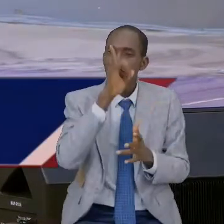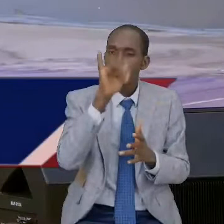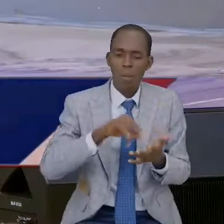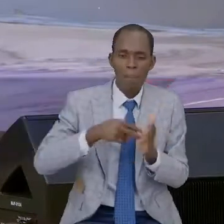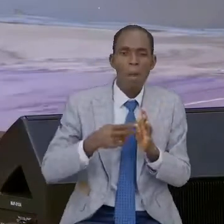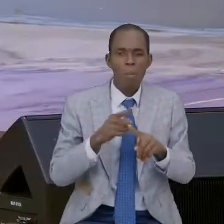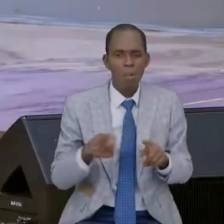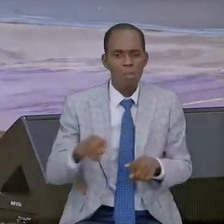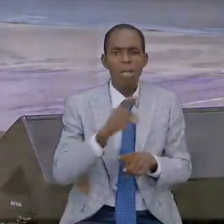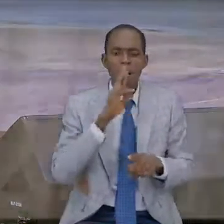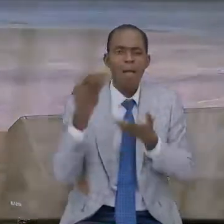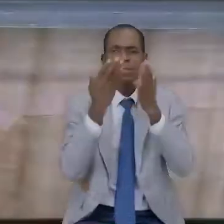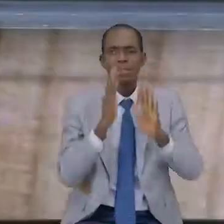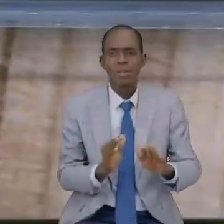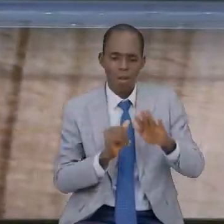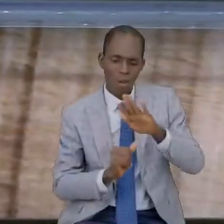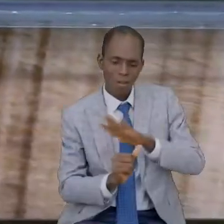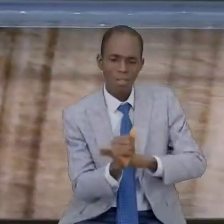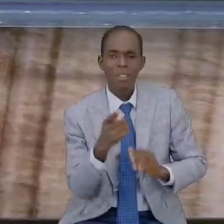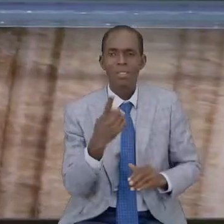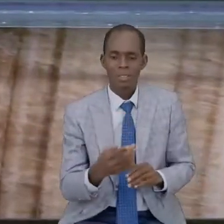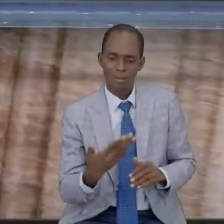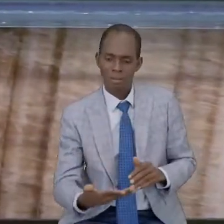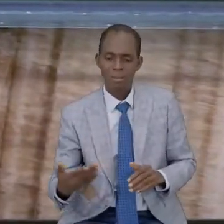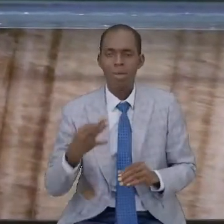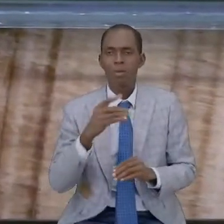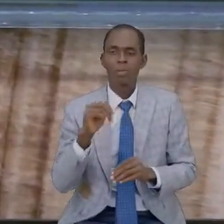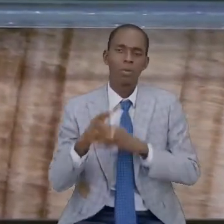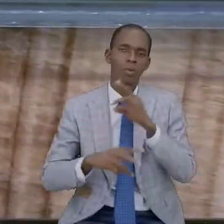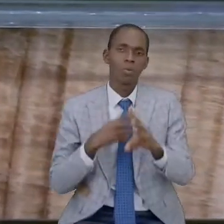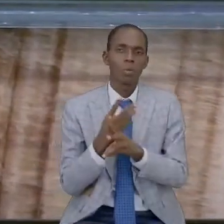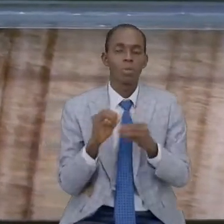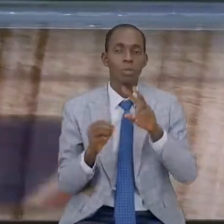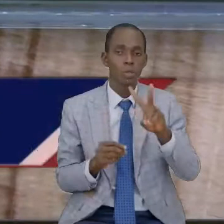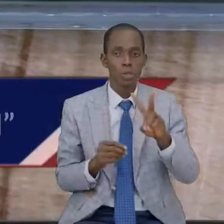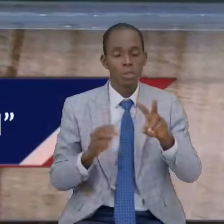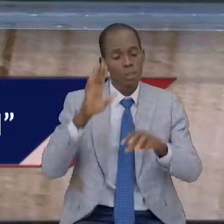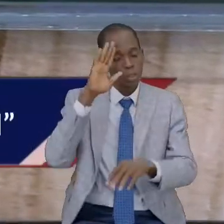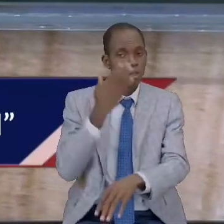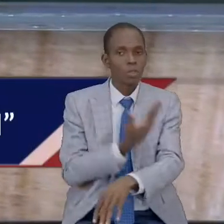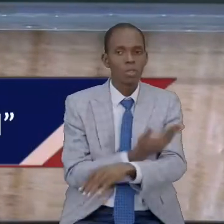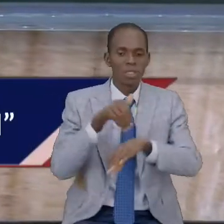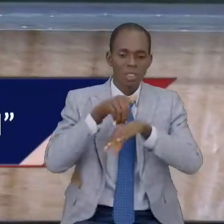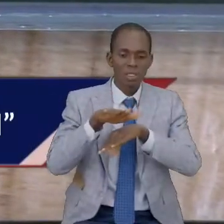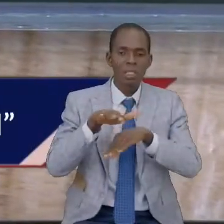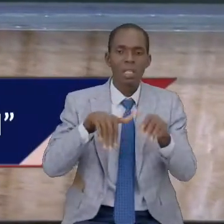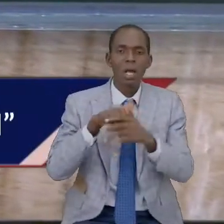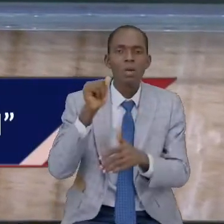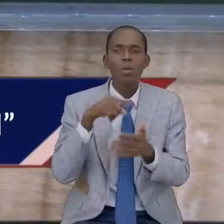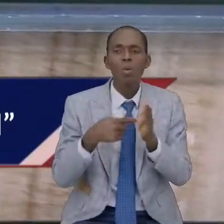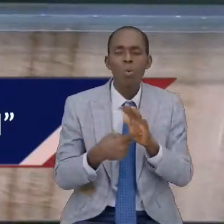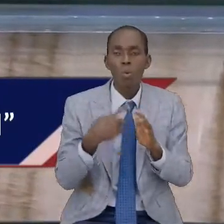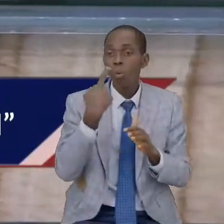are servants under the elements of the world. Number two, son sent forth. That's Jesus Christ,